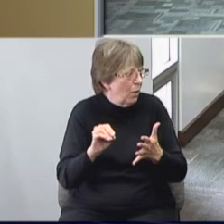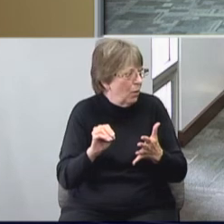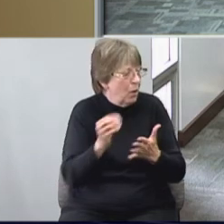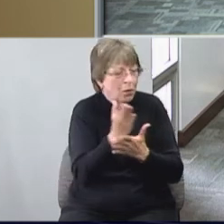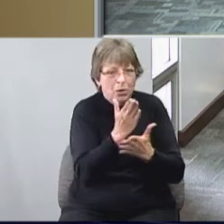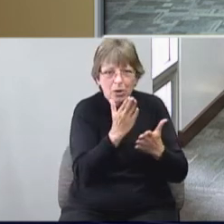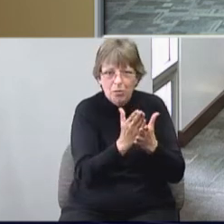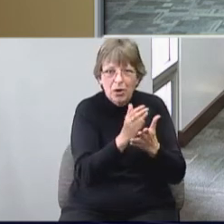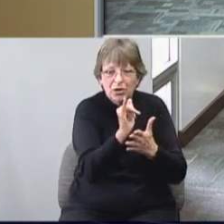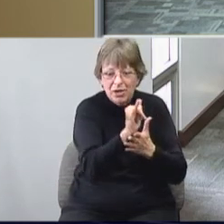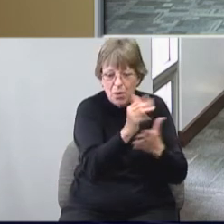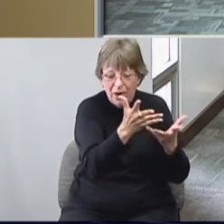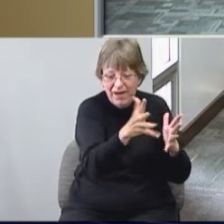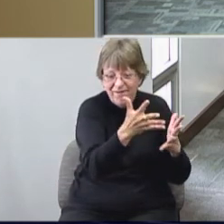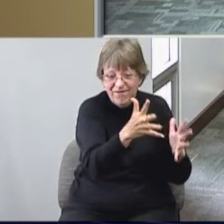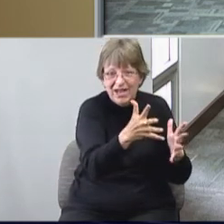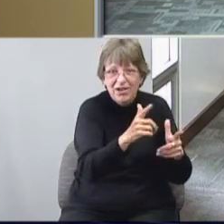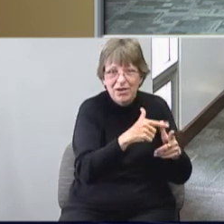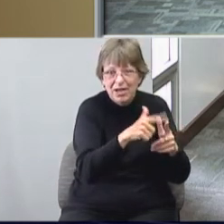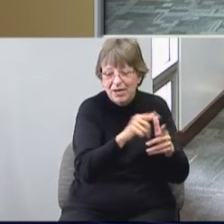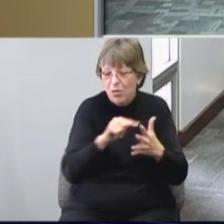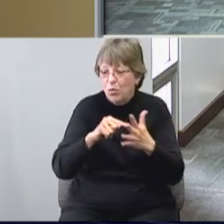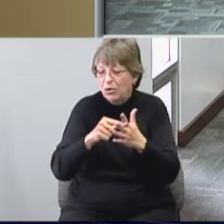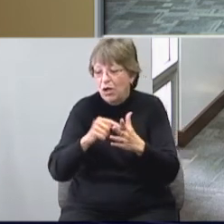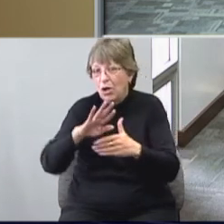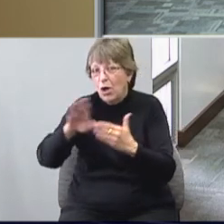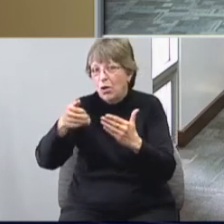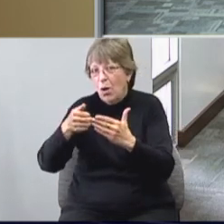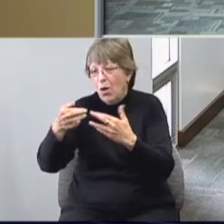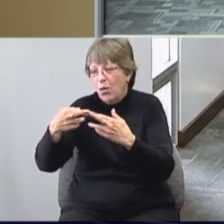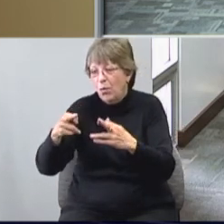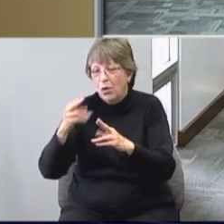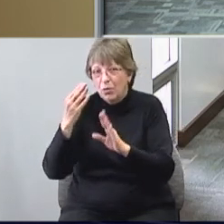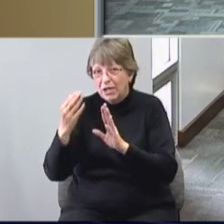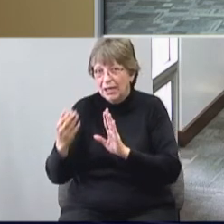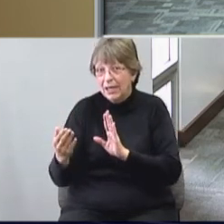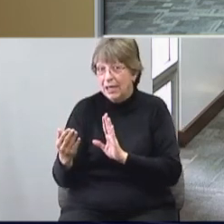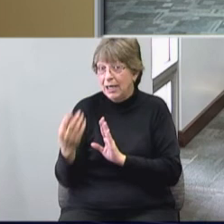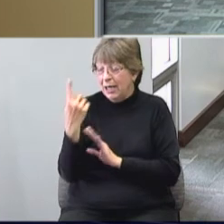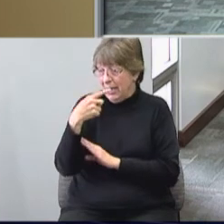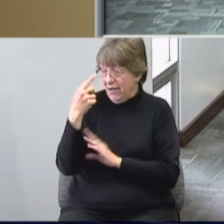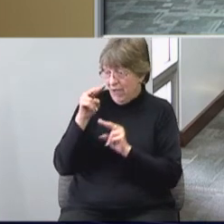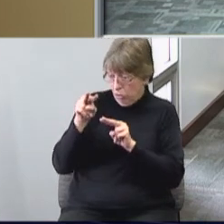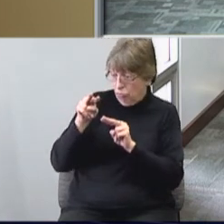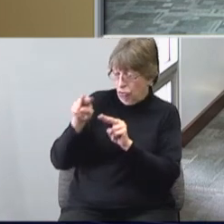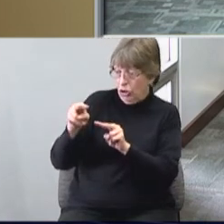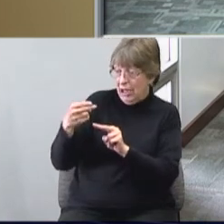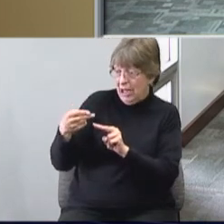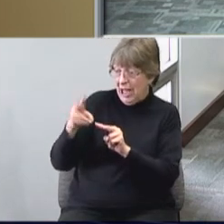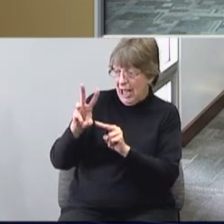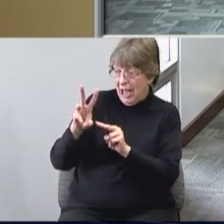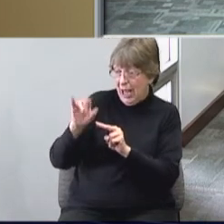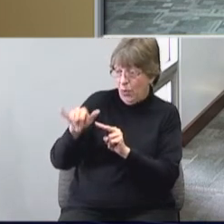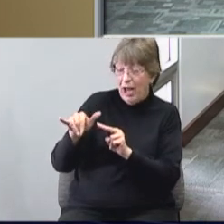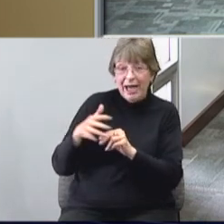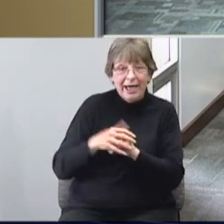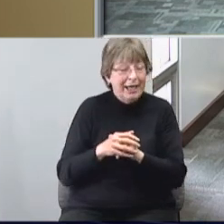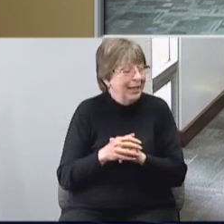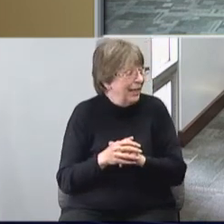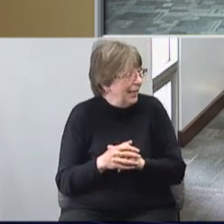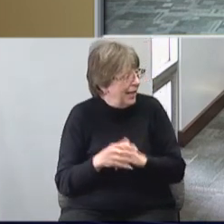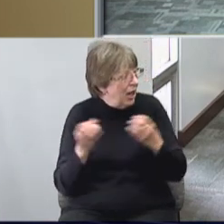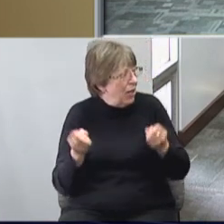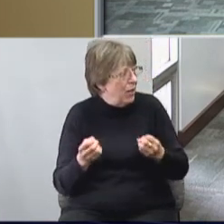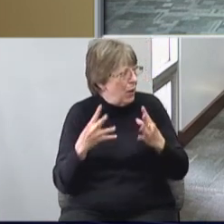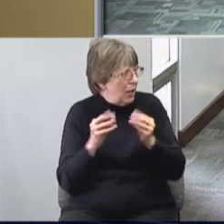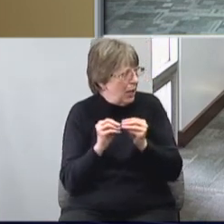and then we'll start on all those rooms that face highway. and then there's a lot more rooms to be